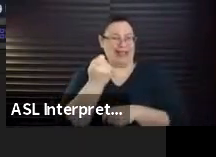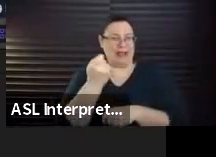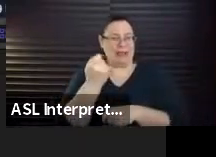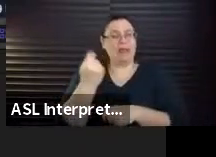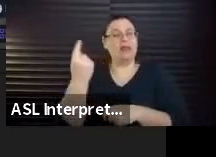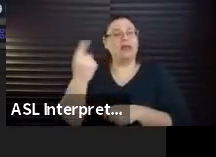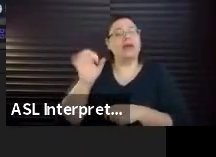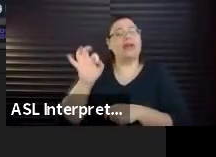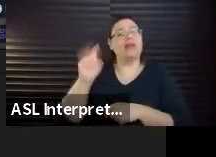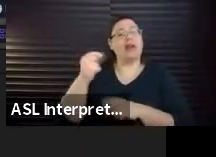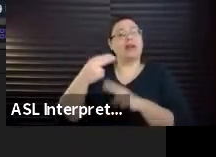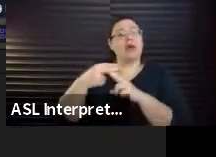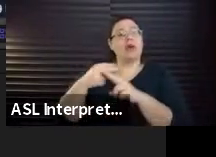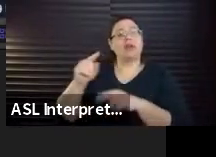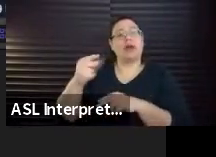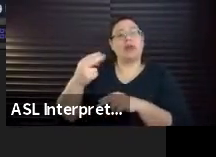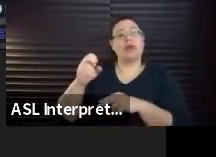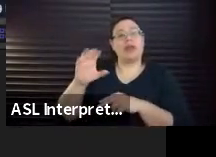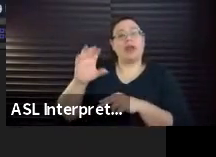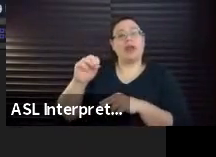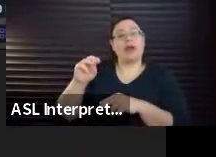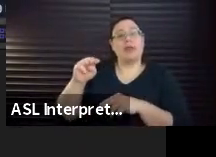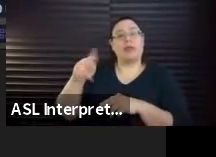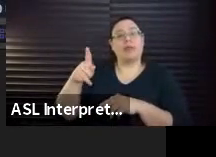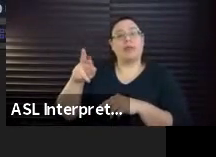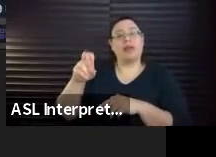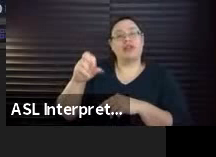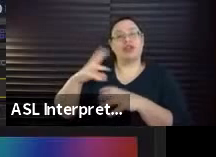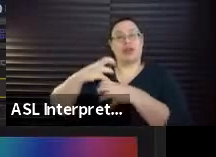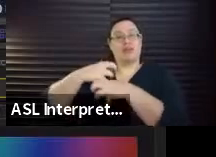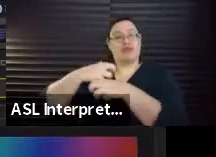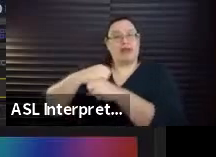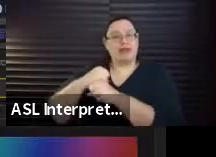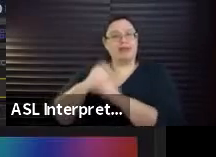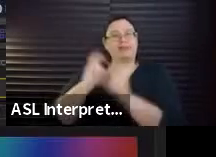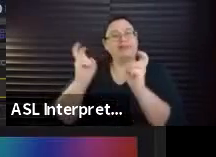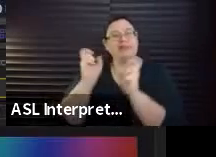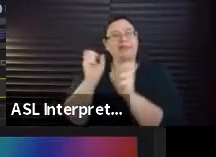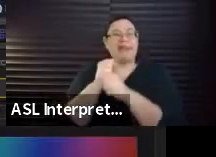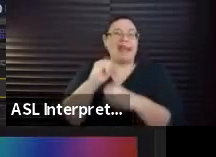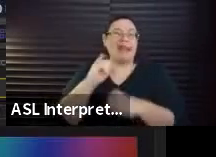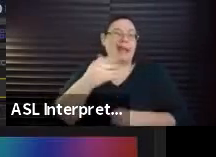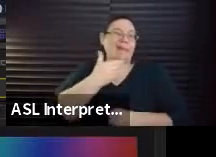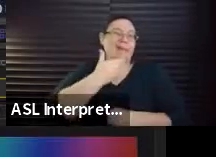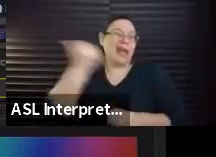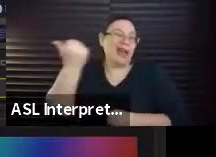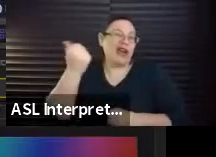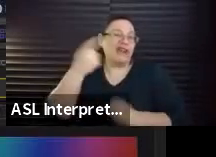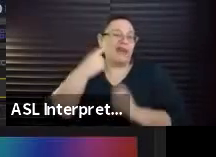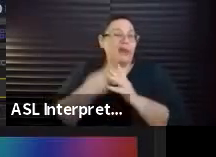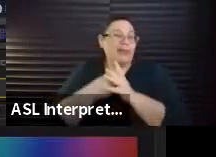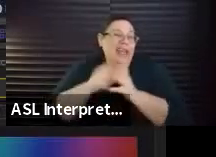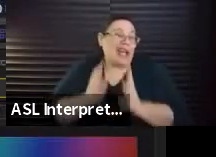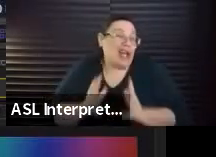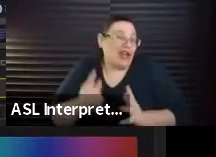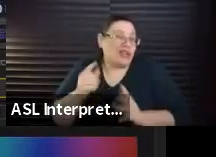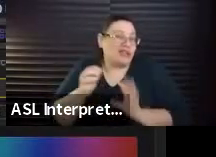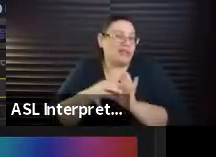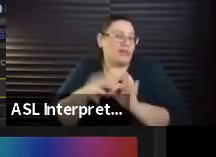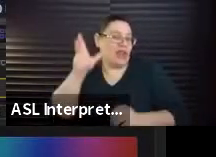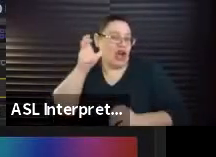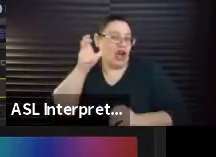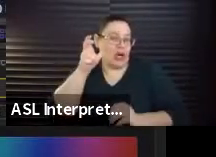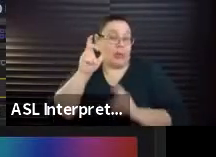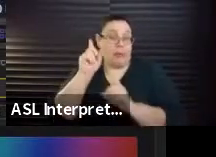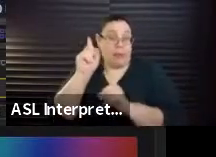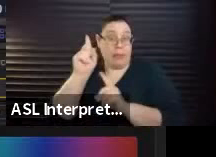called the compressor that is really kind of like a make it better button, you know, for beginners in audio. And before we get to that though, I'm going to show